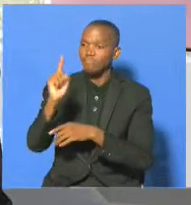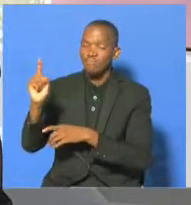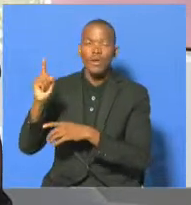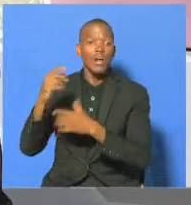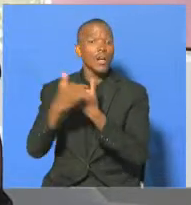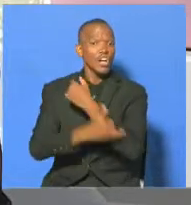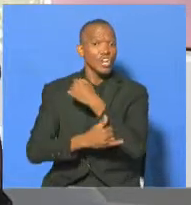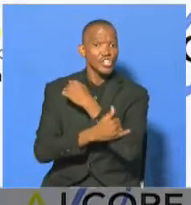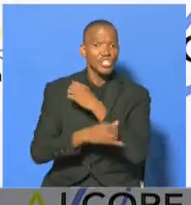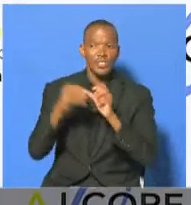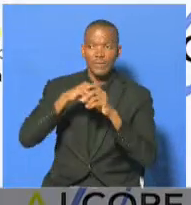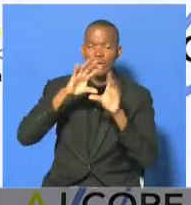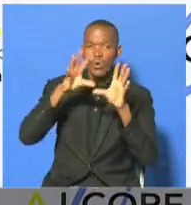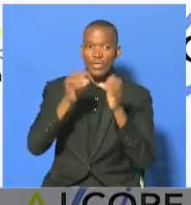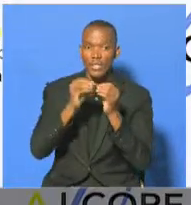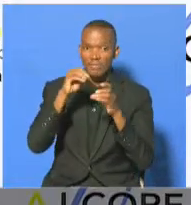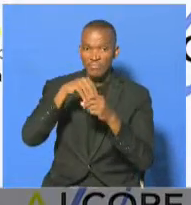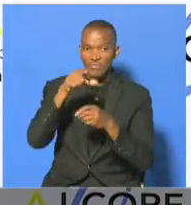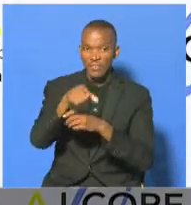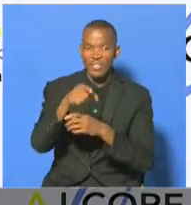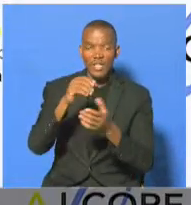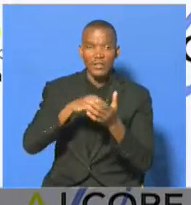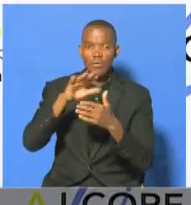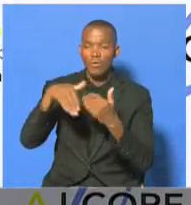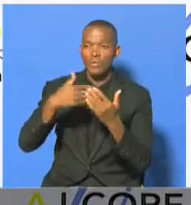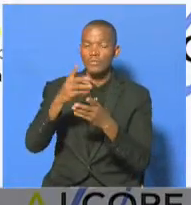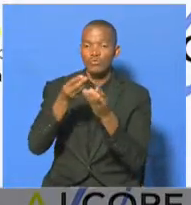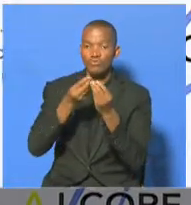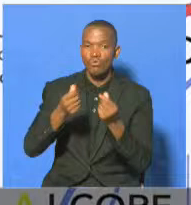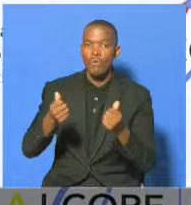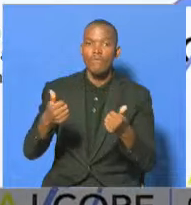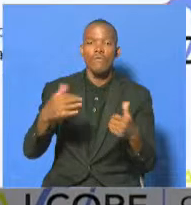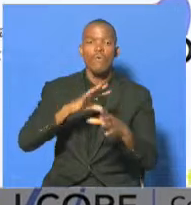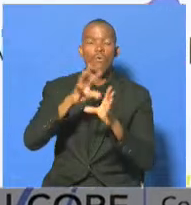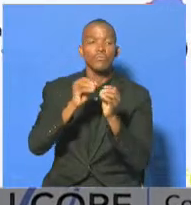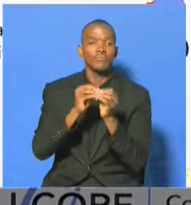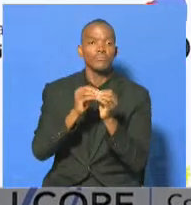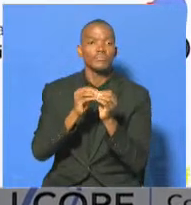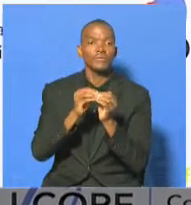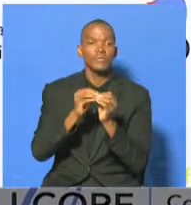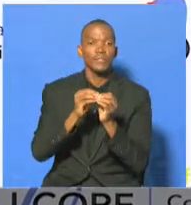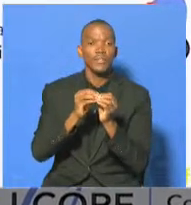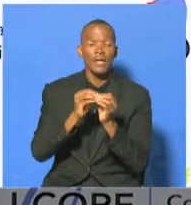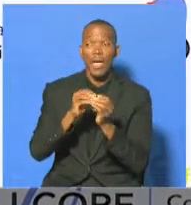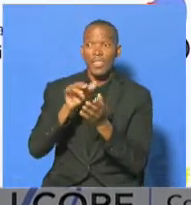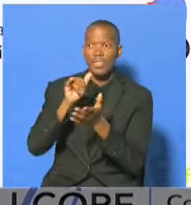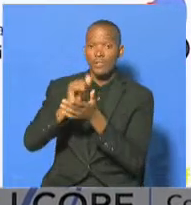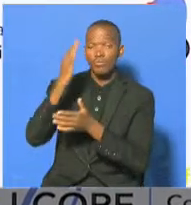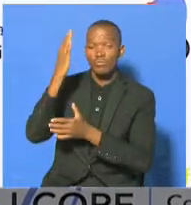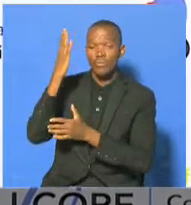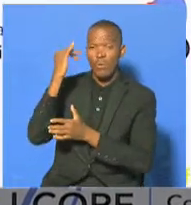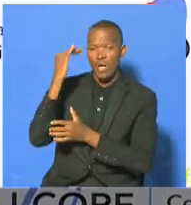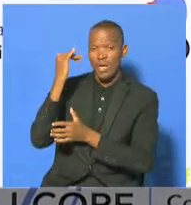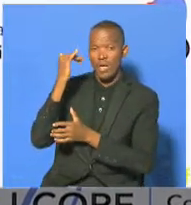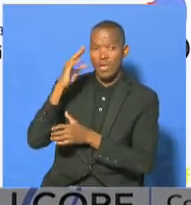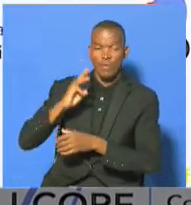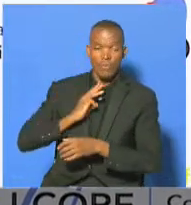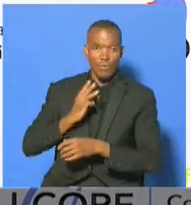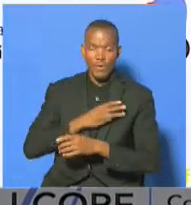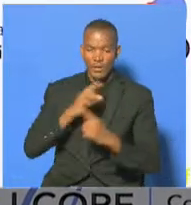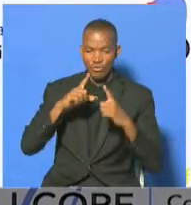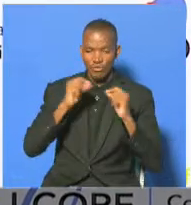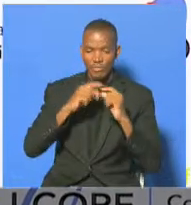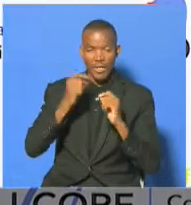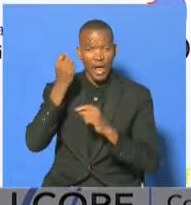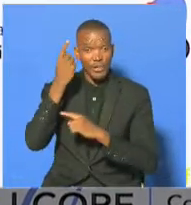the region, the sector, or discipline to address alone. So this is why we gathered and